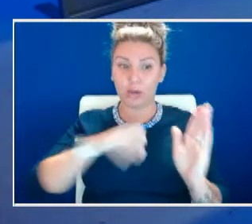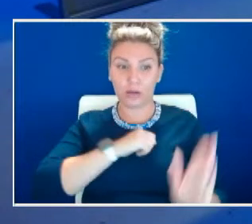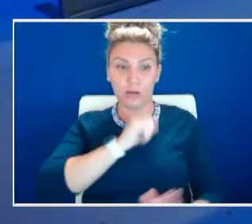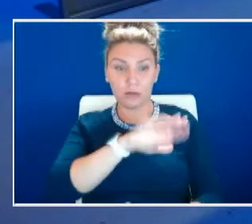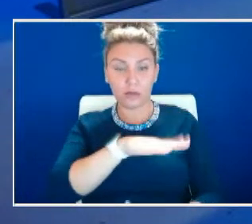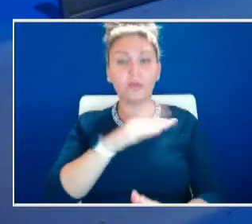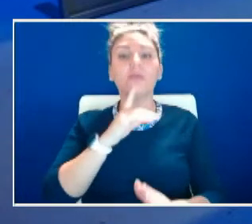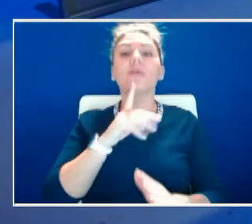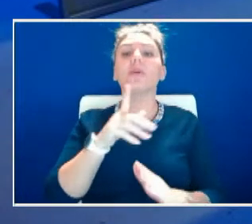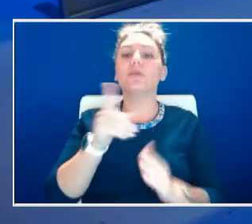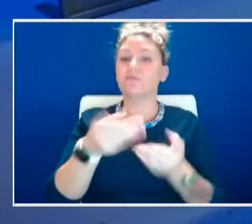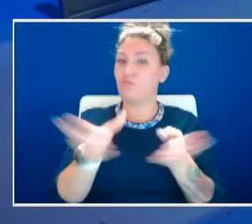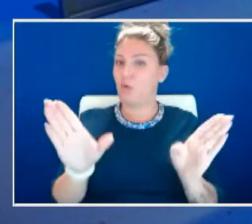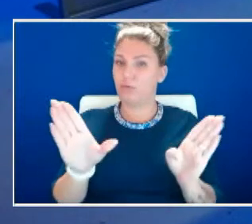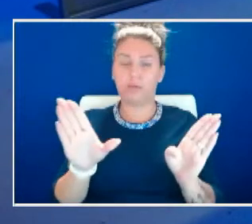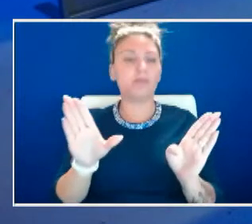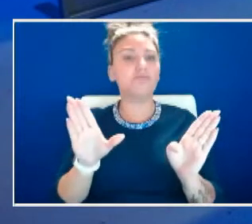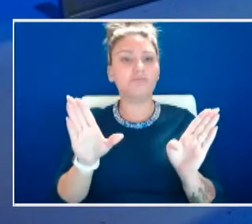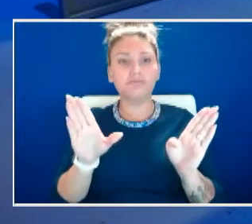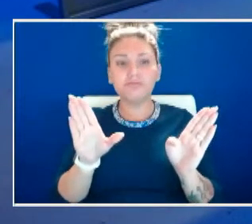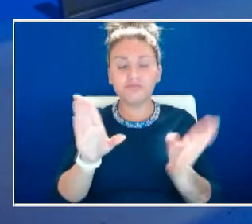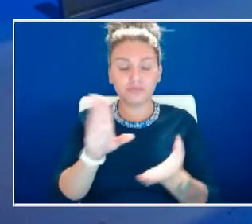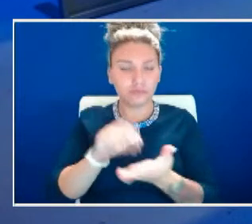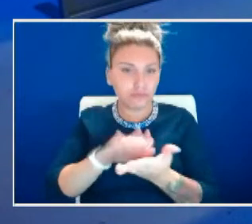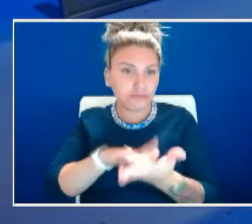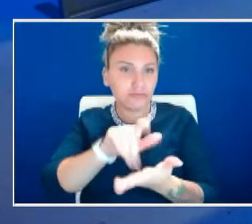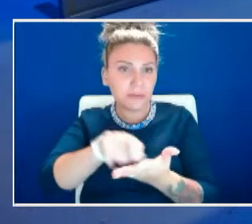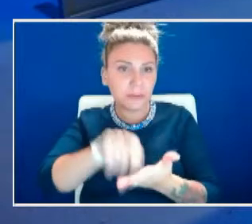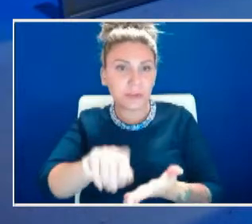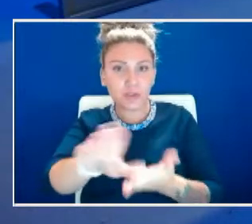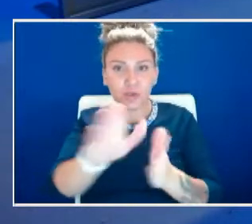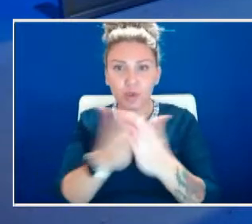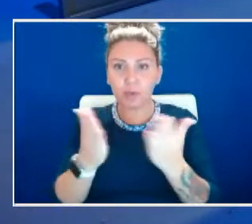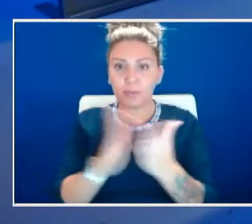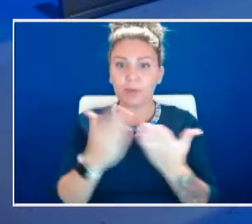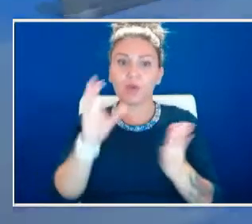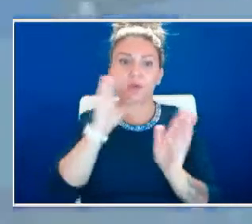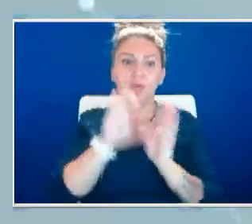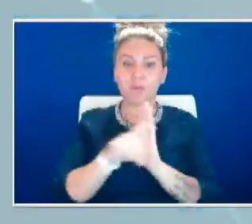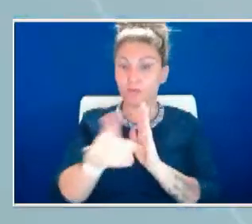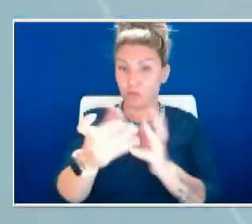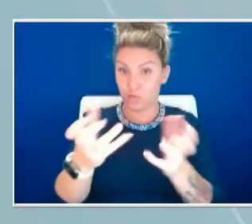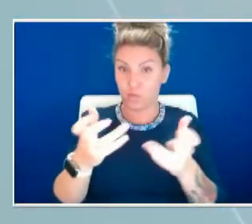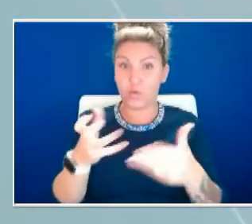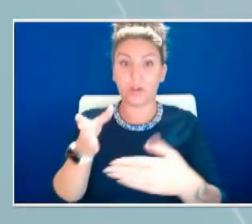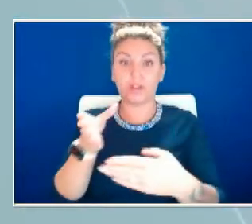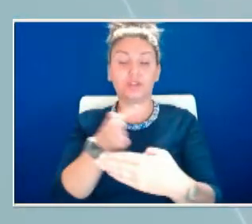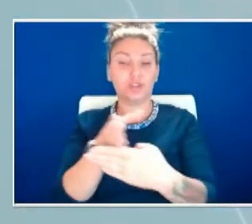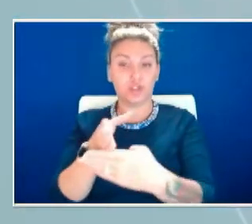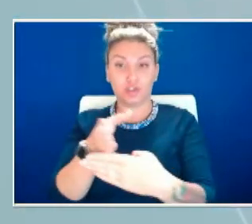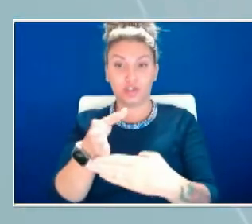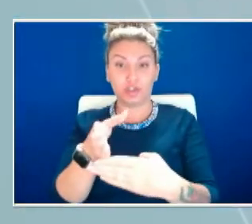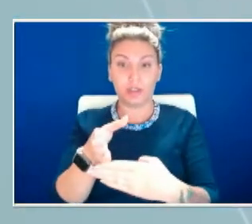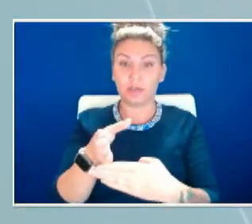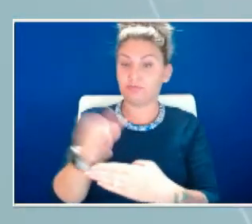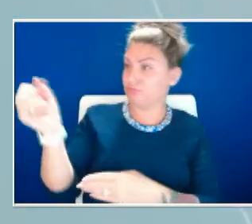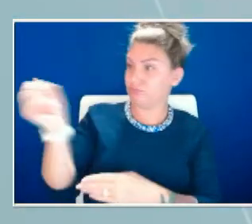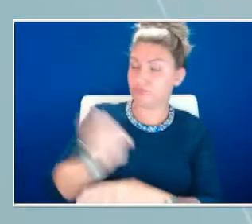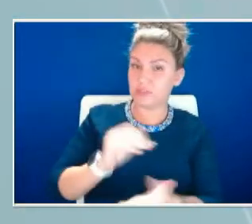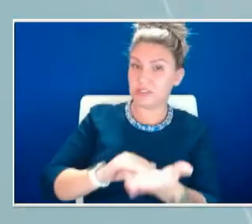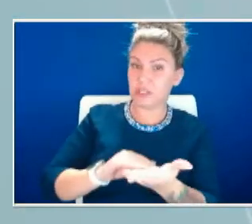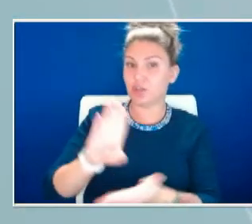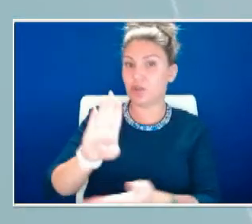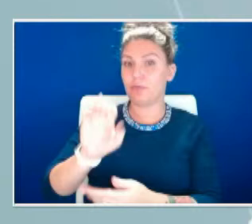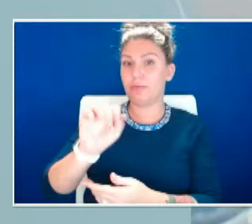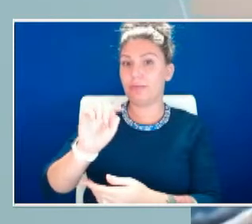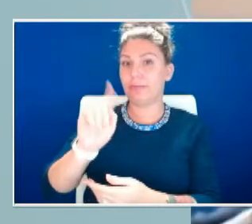about documenting this in your book. And I know we have some photos. Again, these are the photos that you wanted to share. And that's why I want to bring in Dr. Butterworth about the